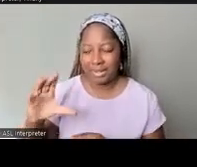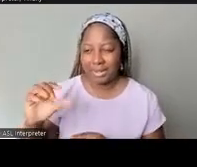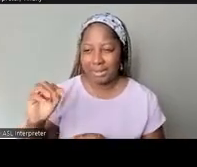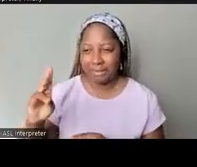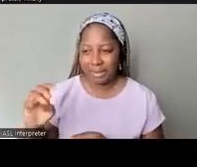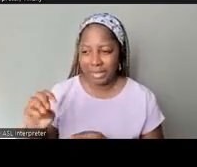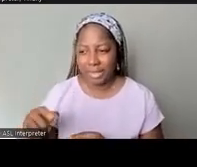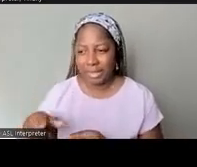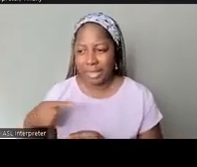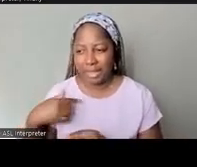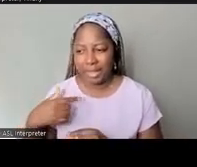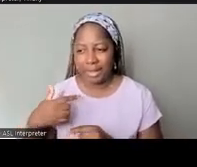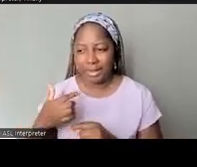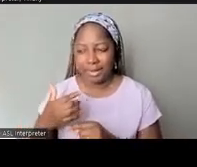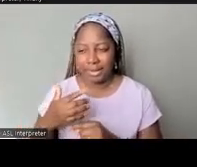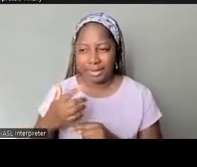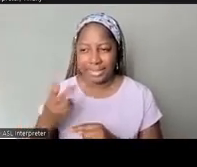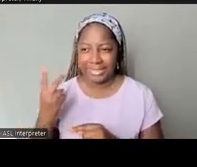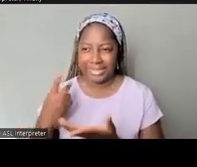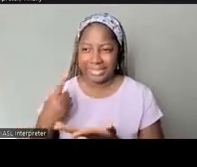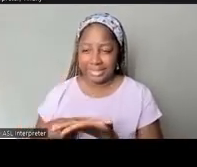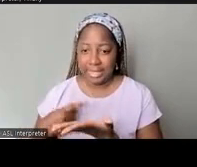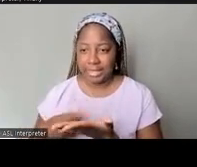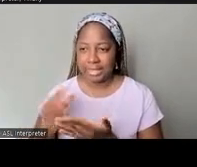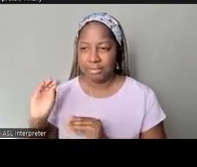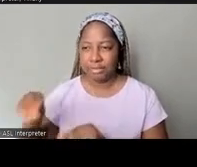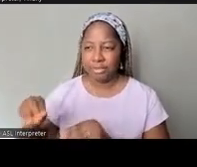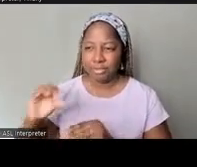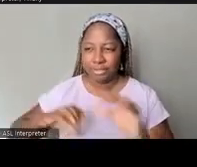was how you've shown leadership in those different